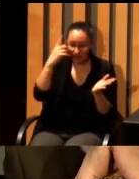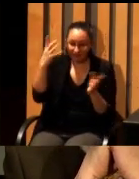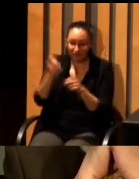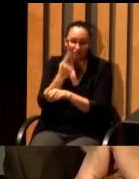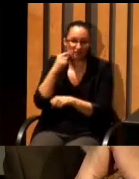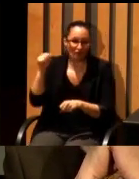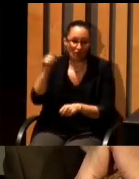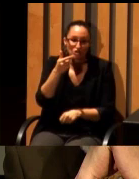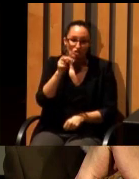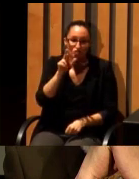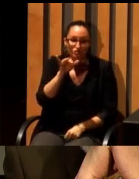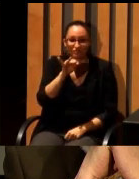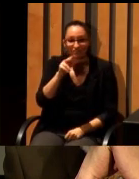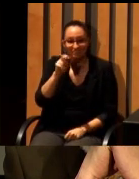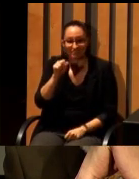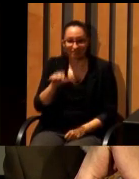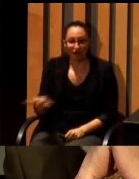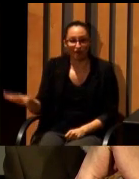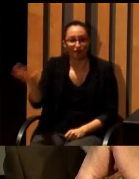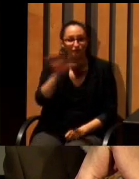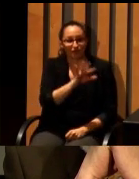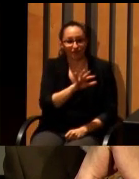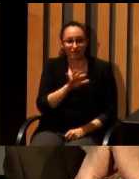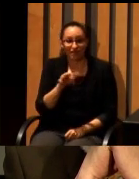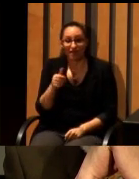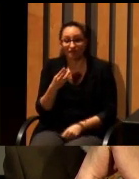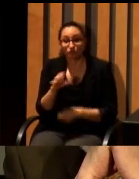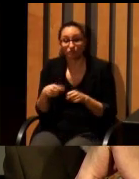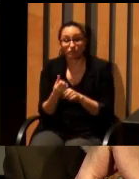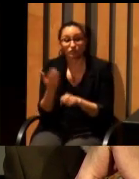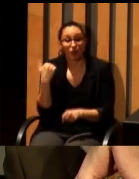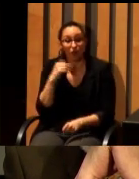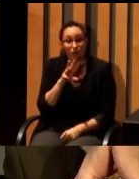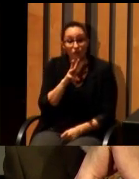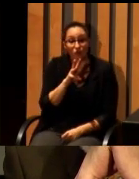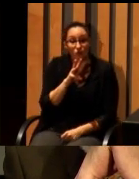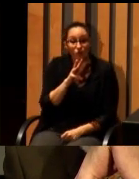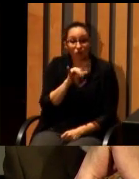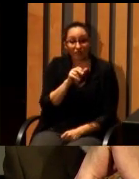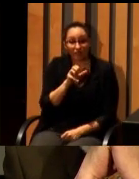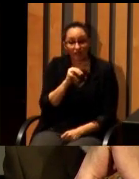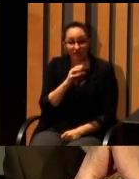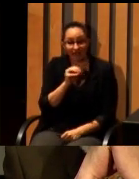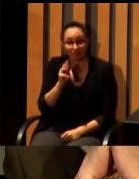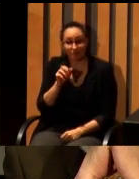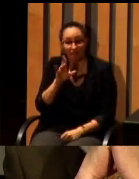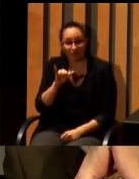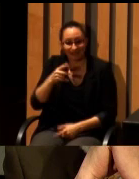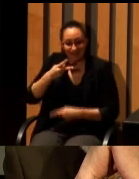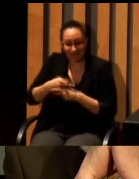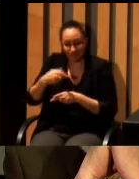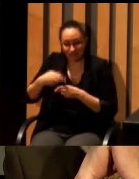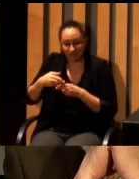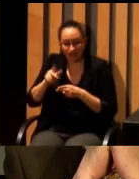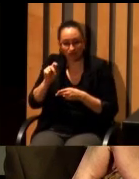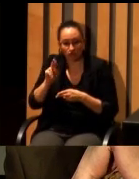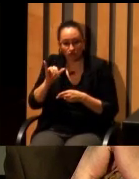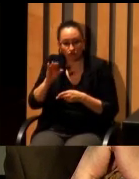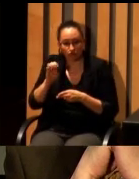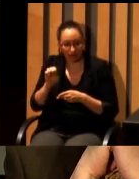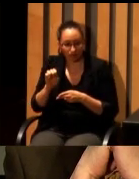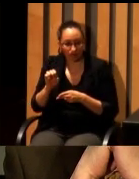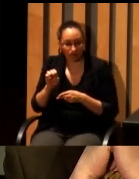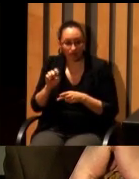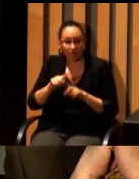everywhere. A couple of years ago, William and Mary retained the nickname Tribe, but jettisoned all of its indigenous